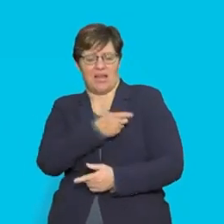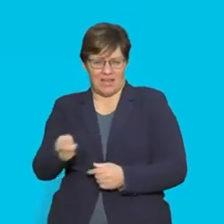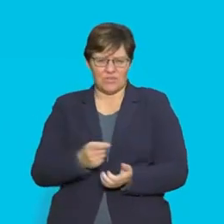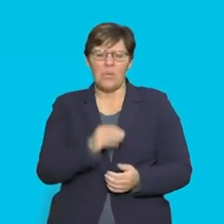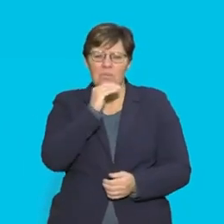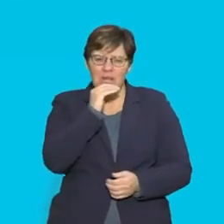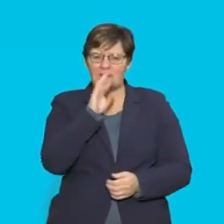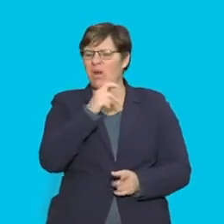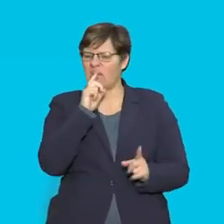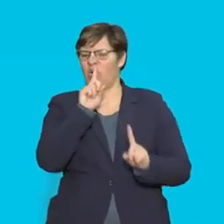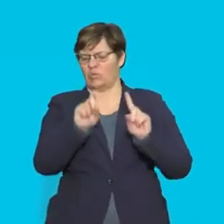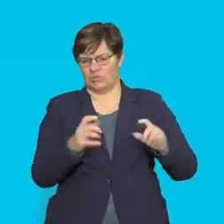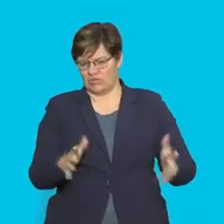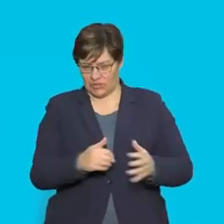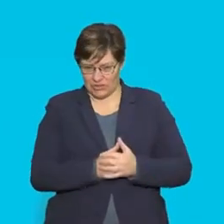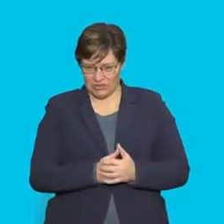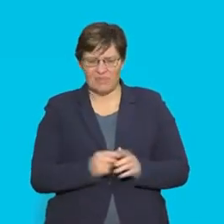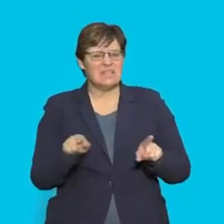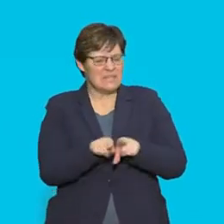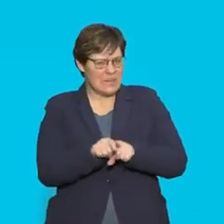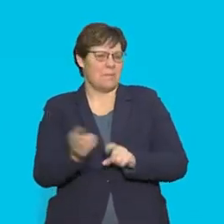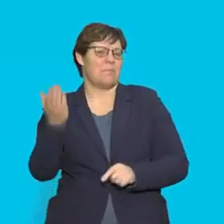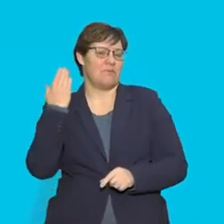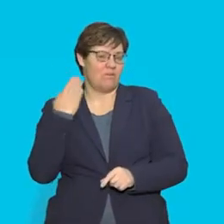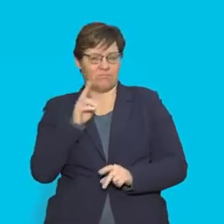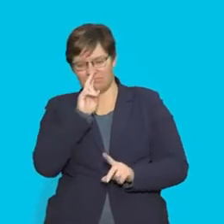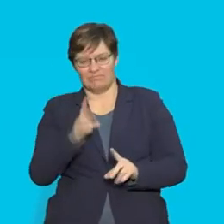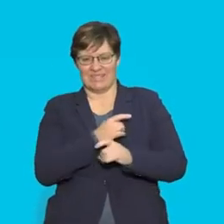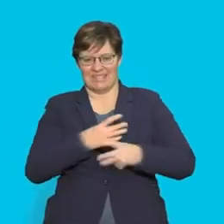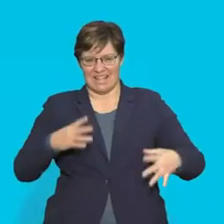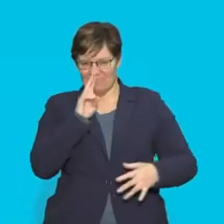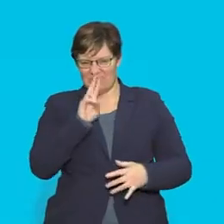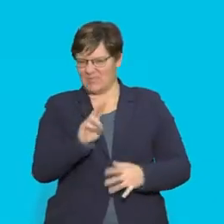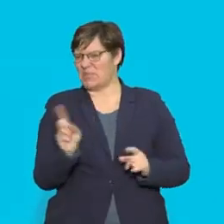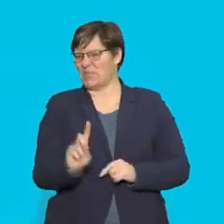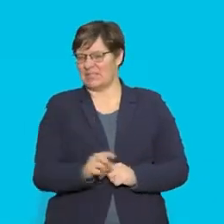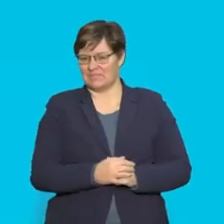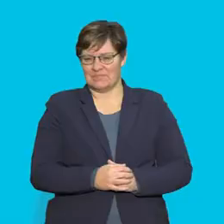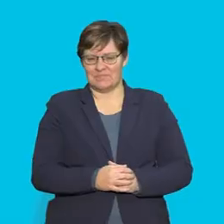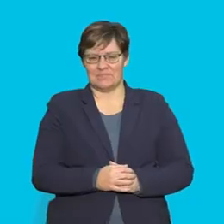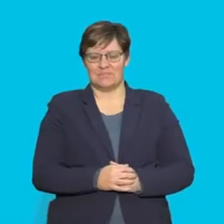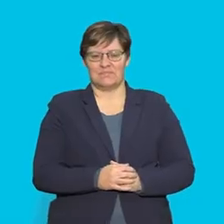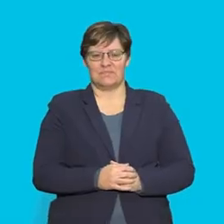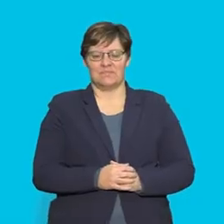of quadrilaterals based on what you have at the time. So let's just jump right into it.